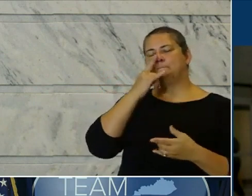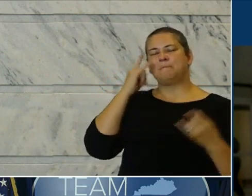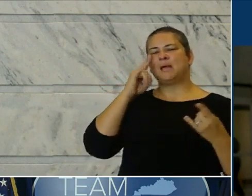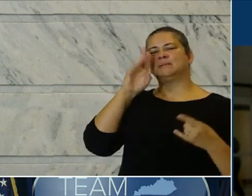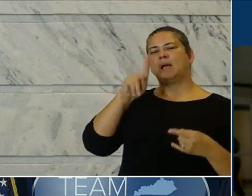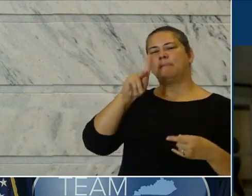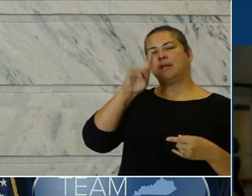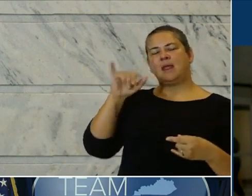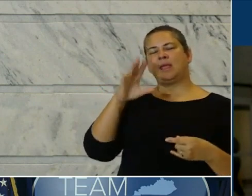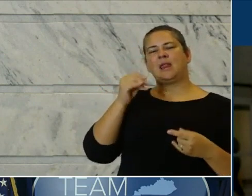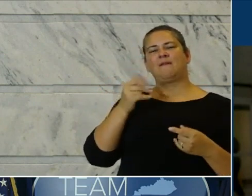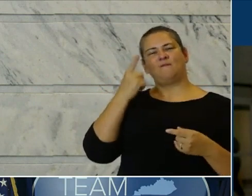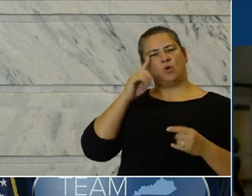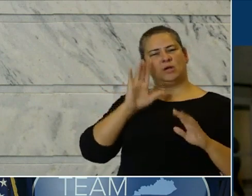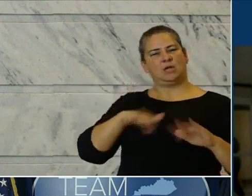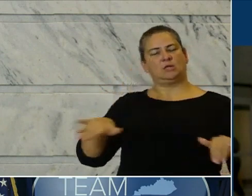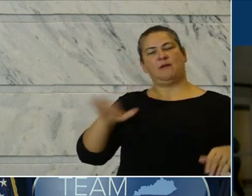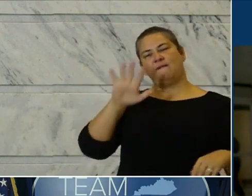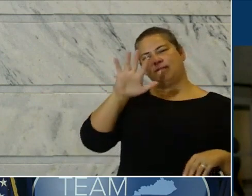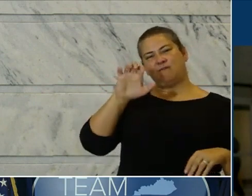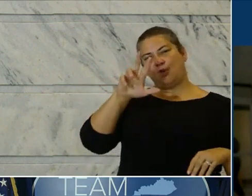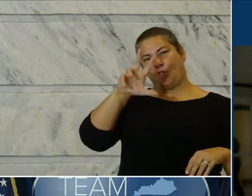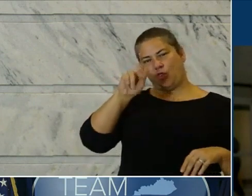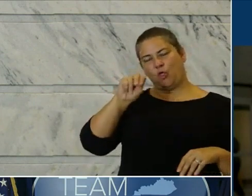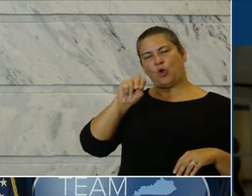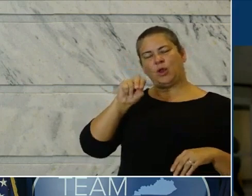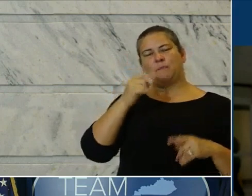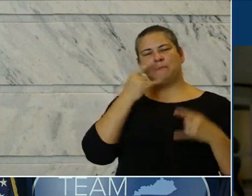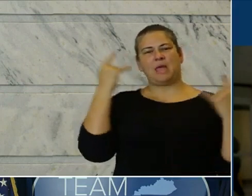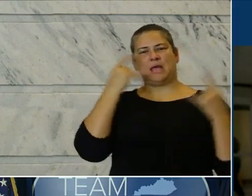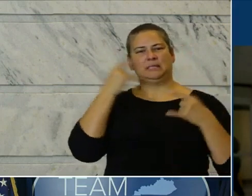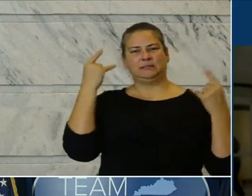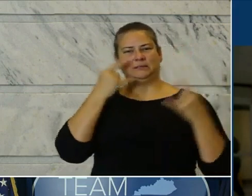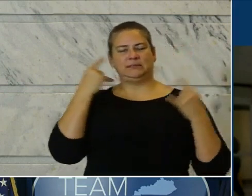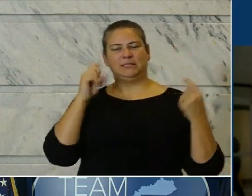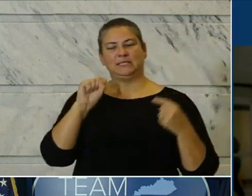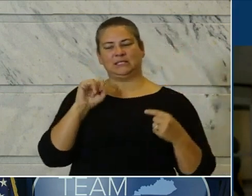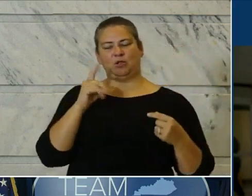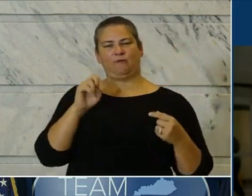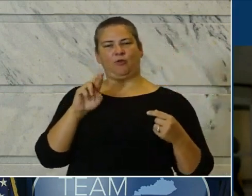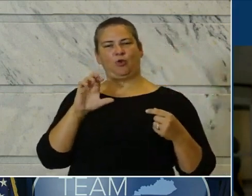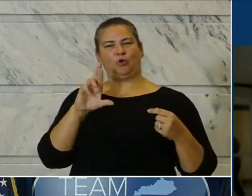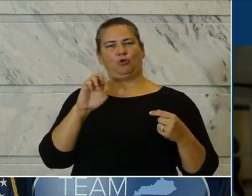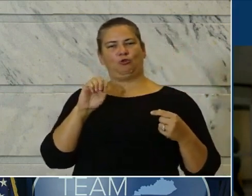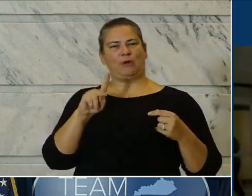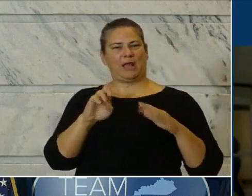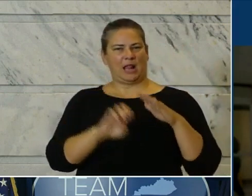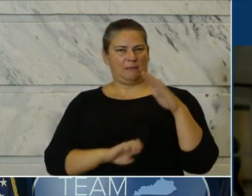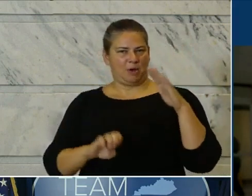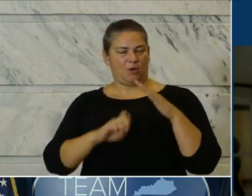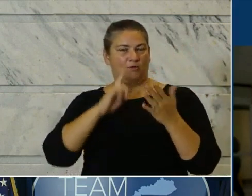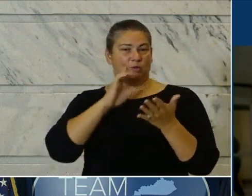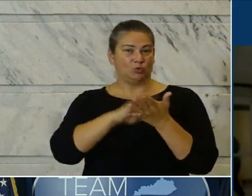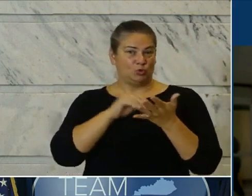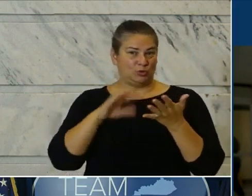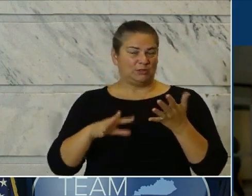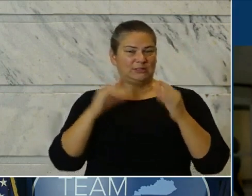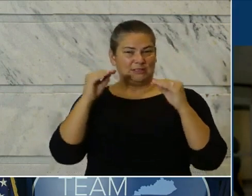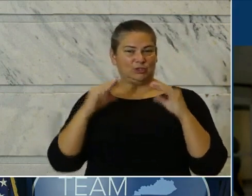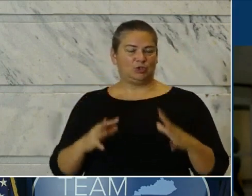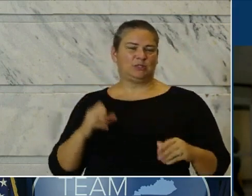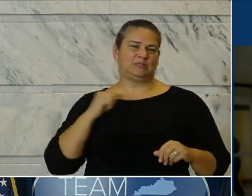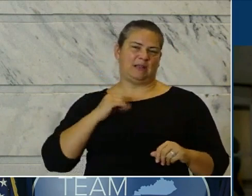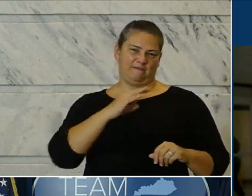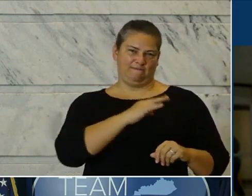for Kids. It's 530 reusable masks to Silver Creek Elementary for students, teachers, and staff. Also